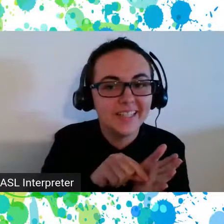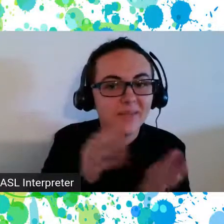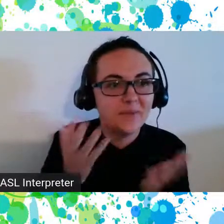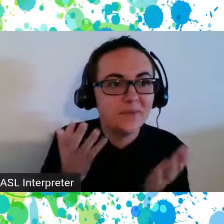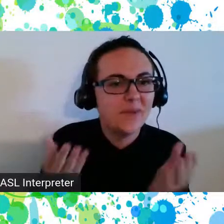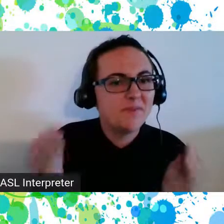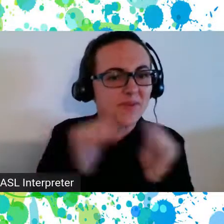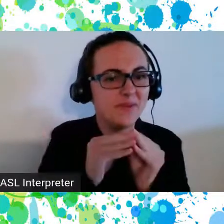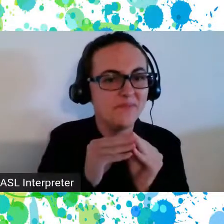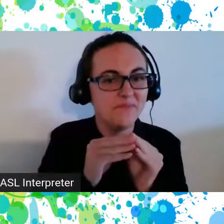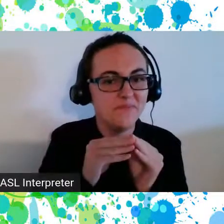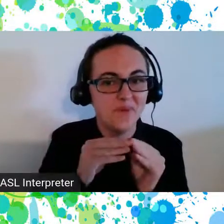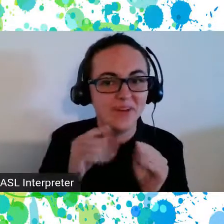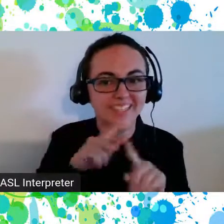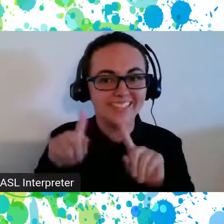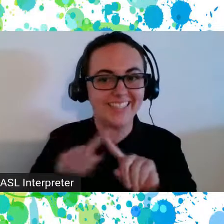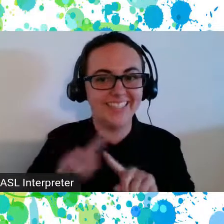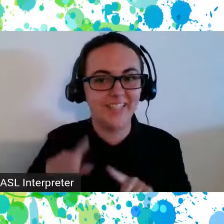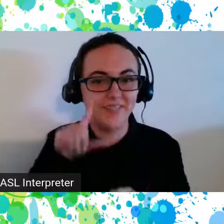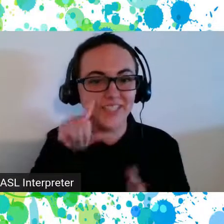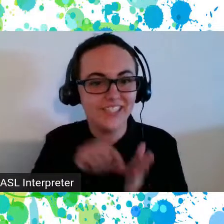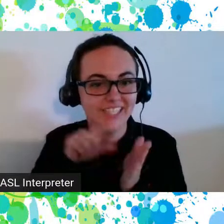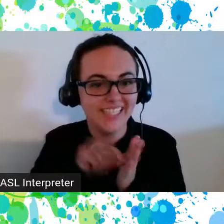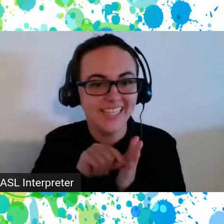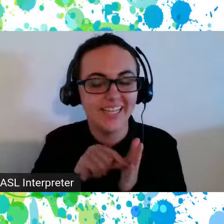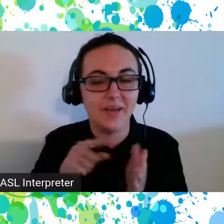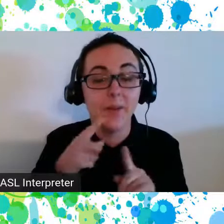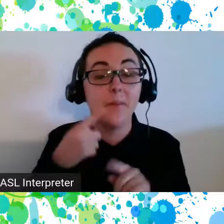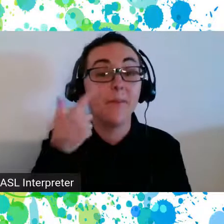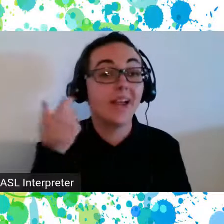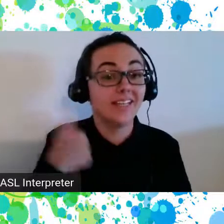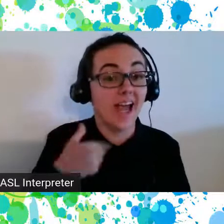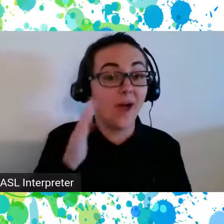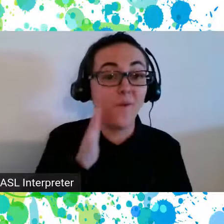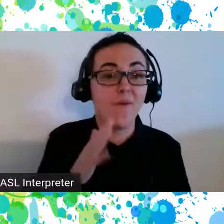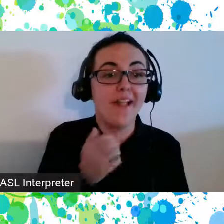I would super love to have